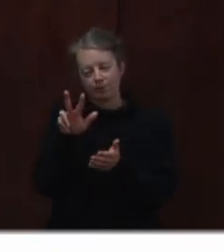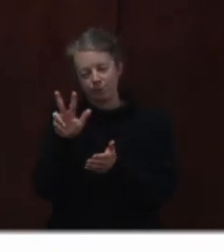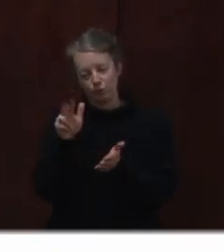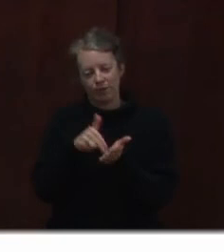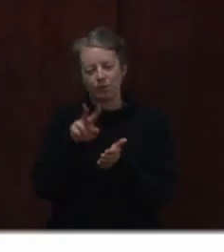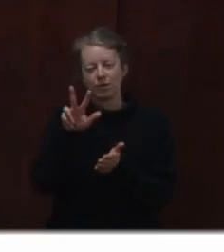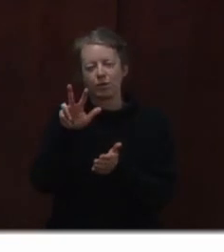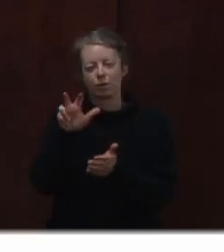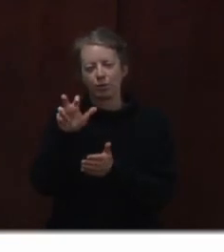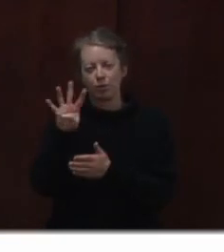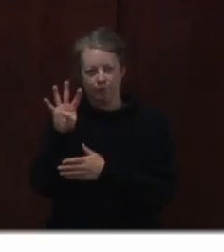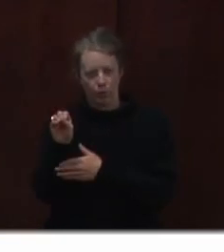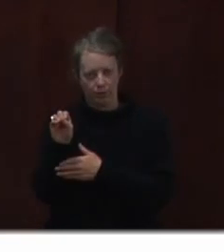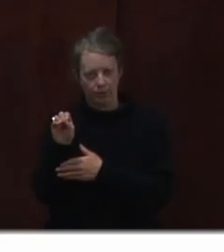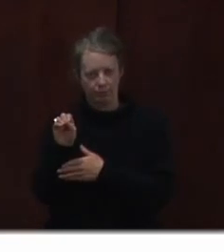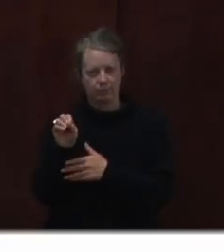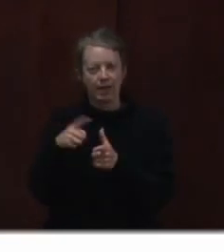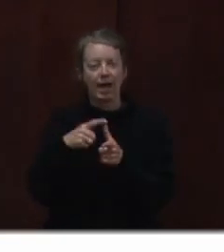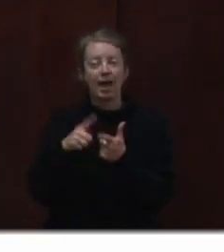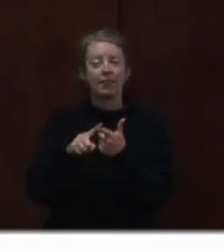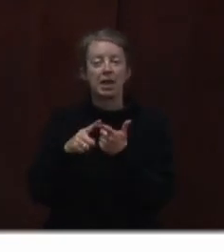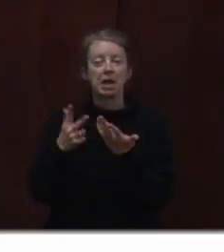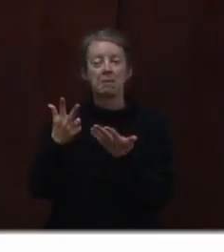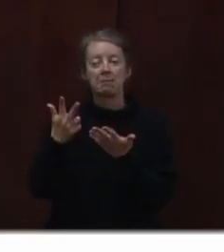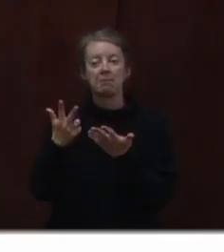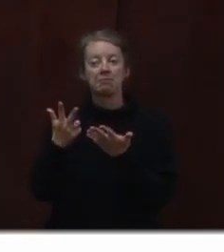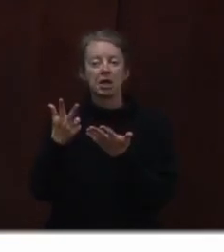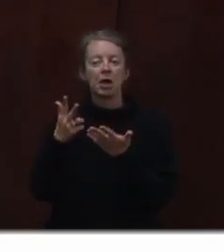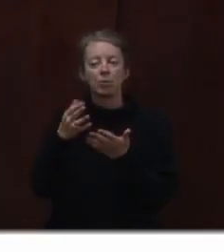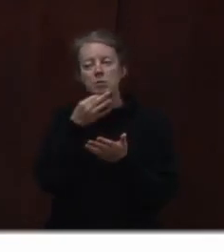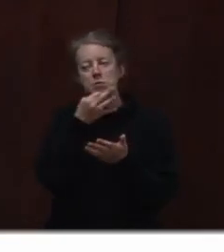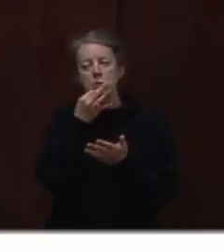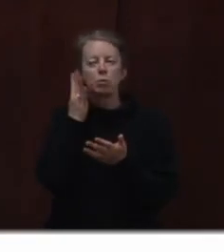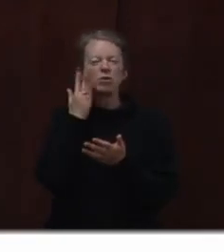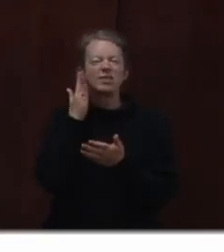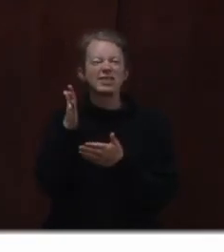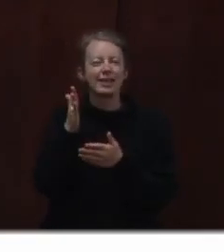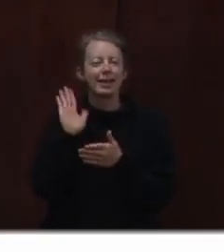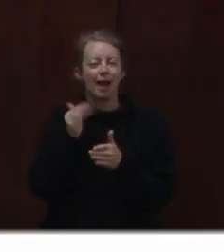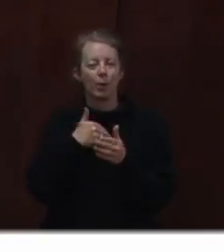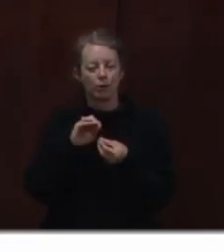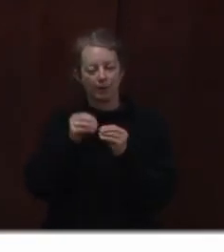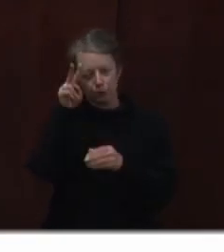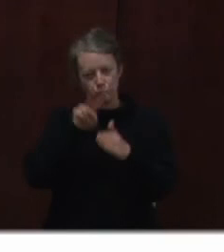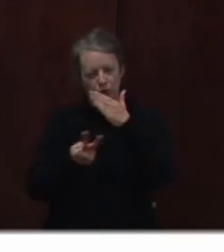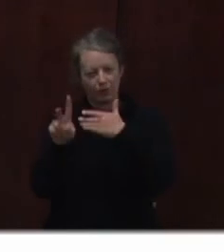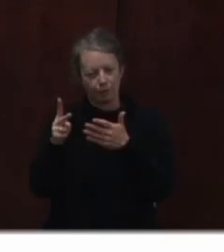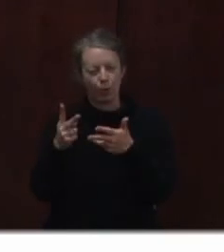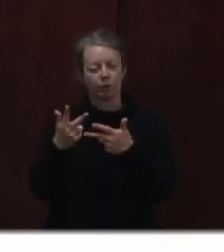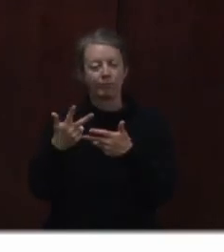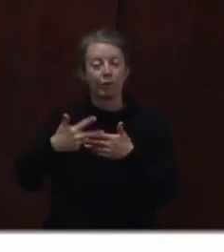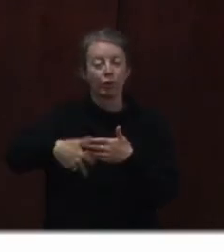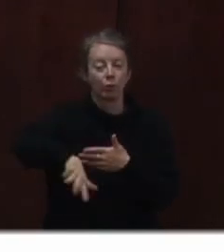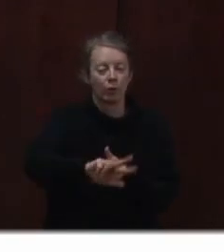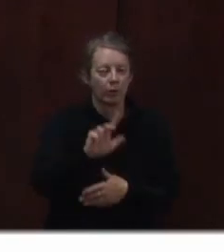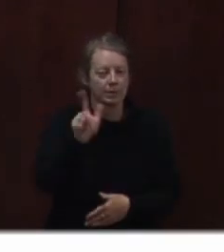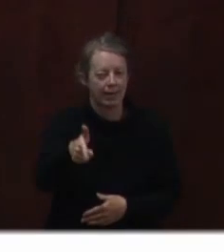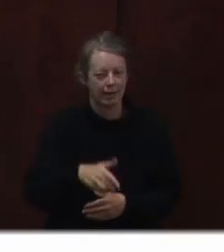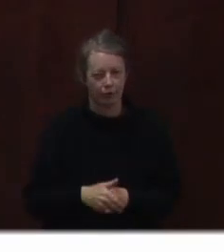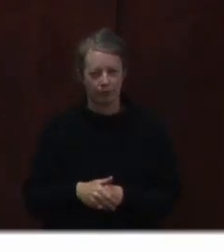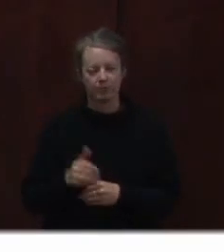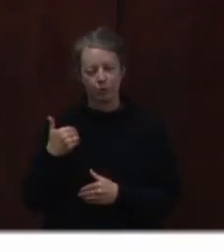the 3-week projection going for the next 3 weeks. In addition to the baseline, we